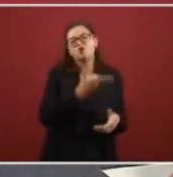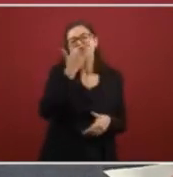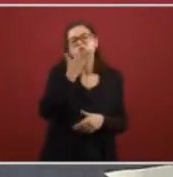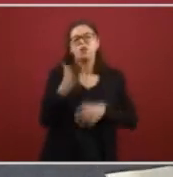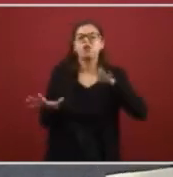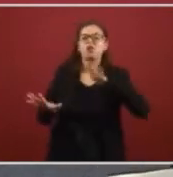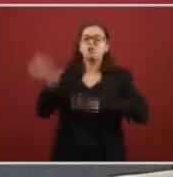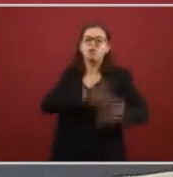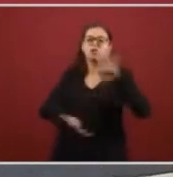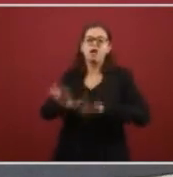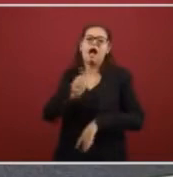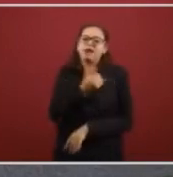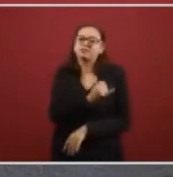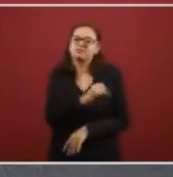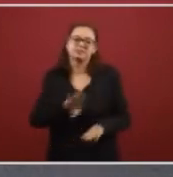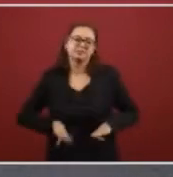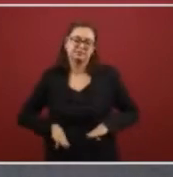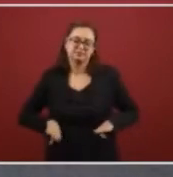manipulation,